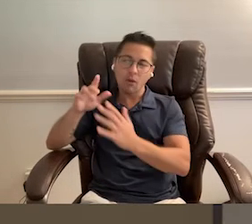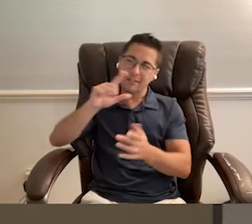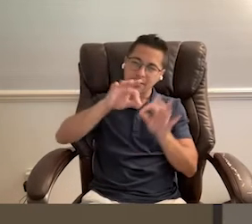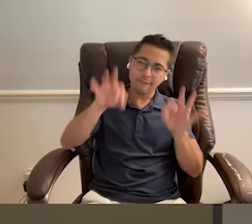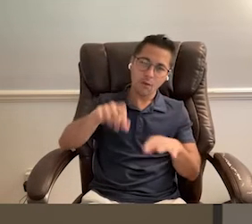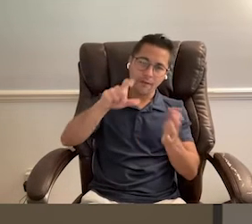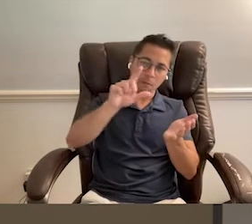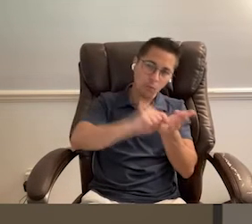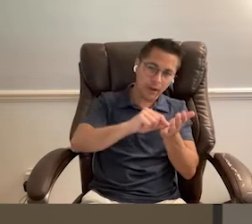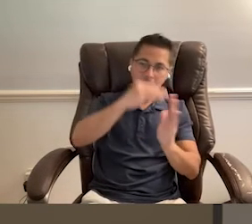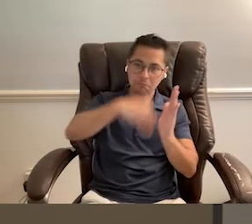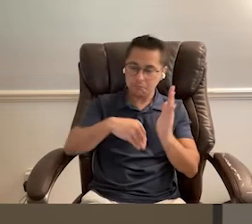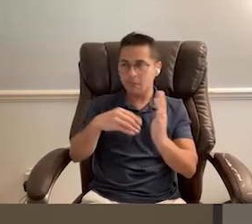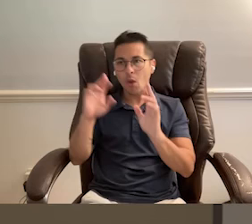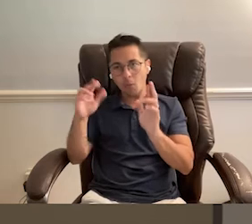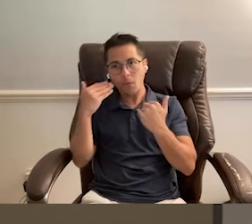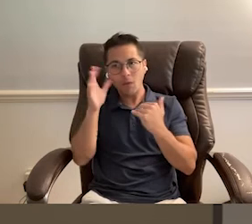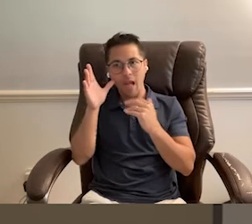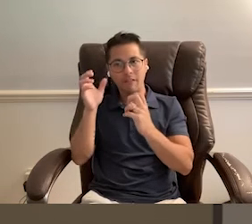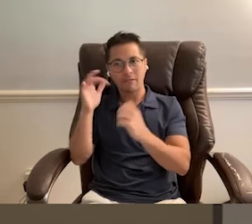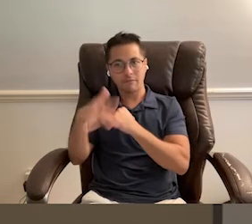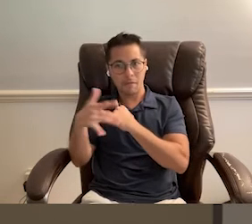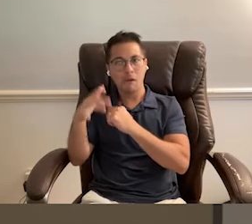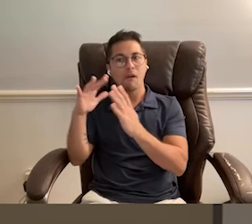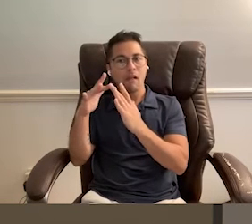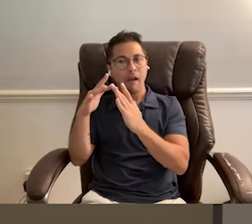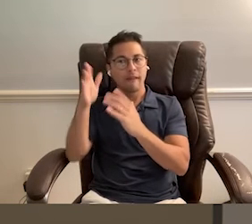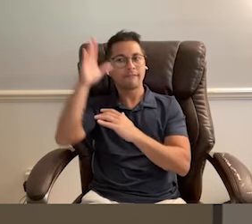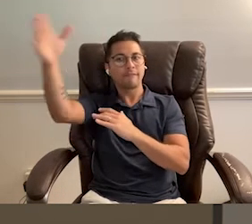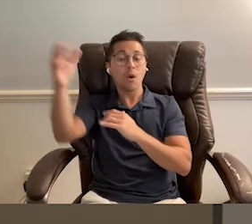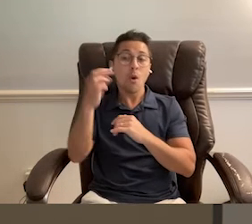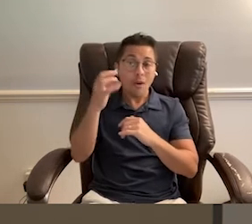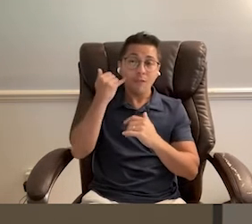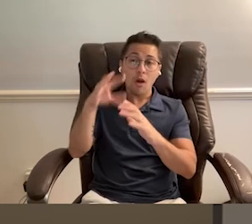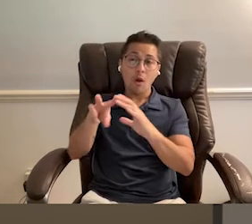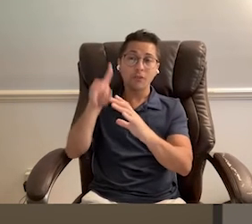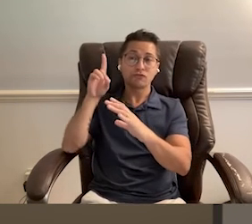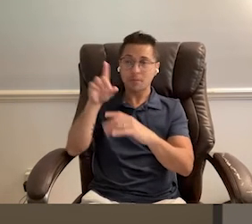Hopefully we'll have it online eventually. Or if you do want to withdraw it, just make sure you pay it in the same month.